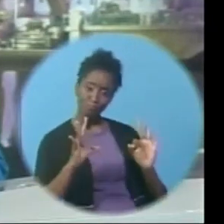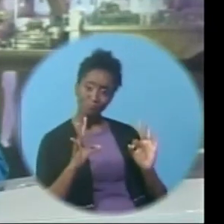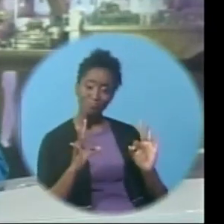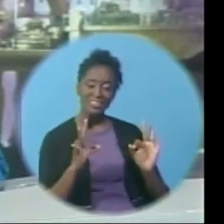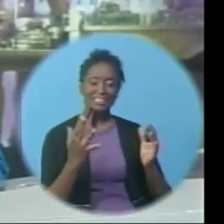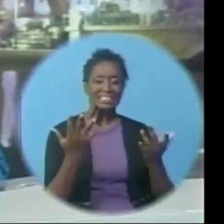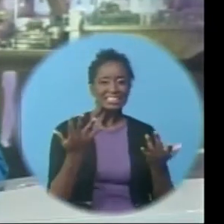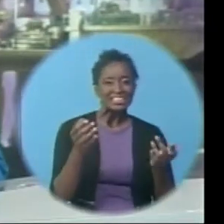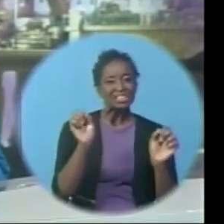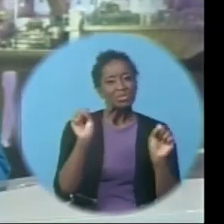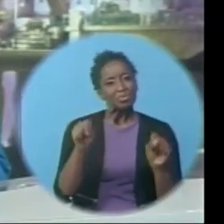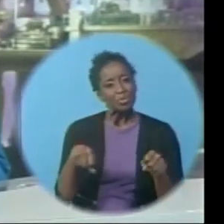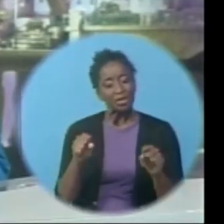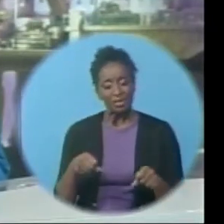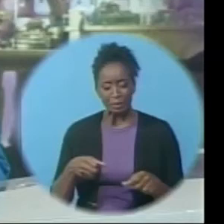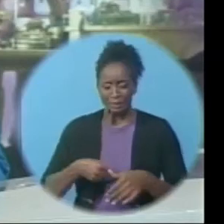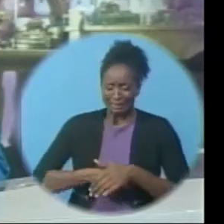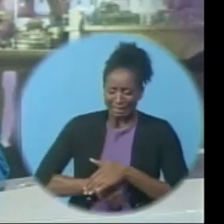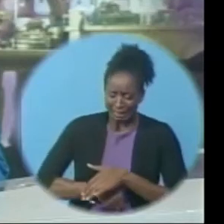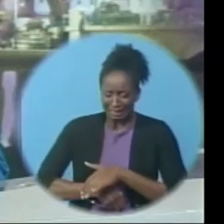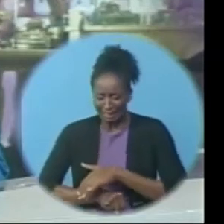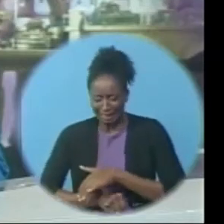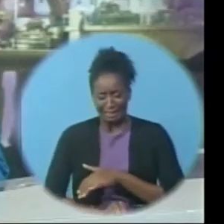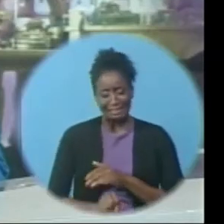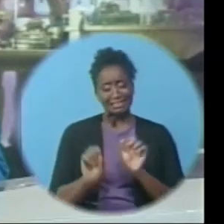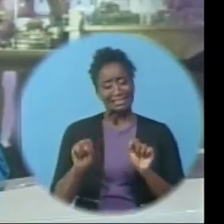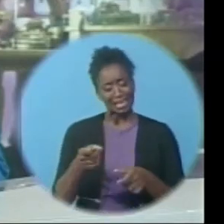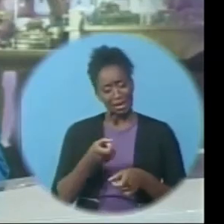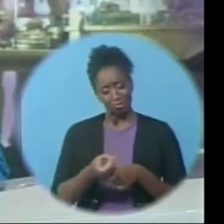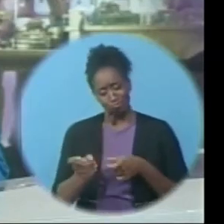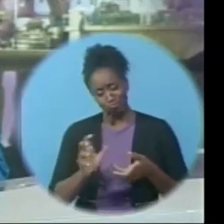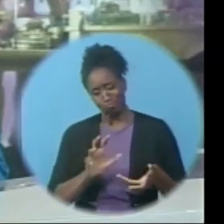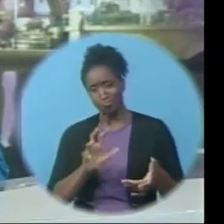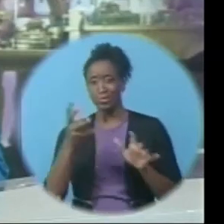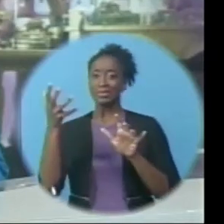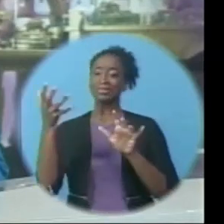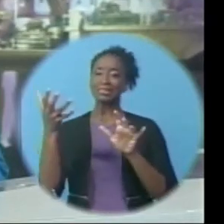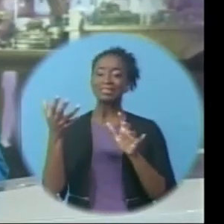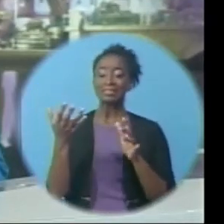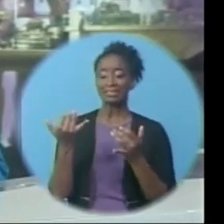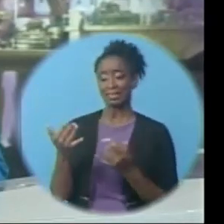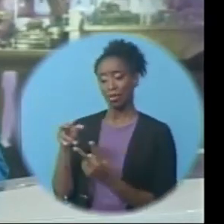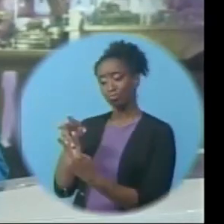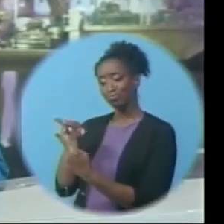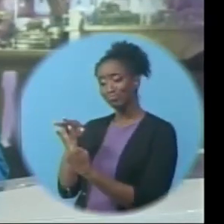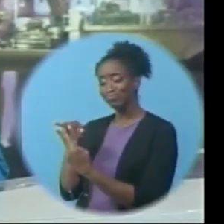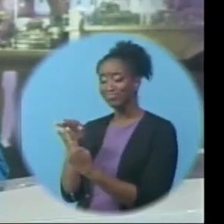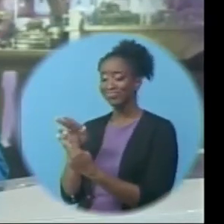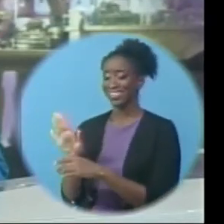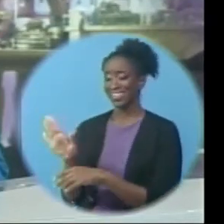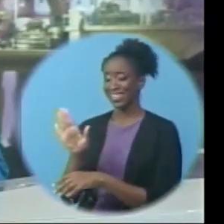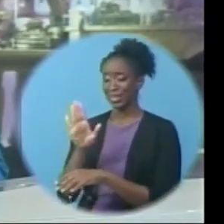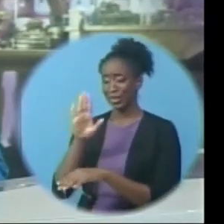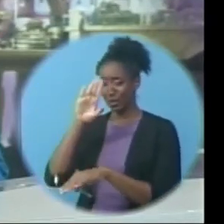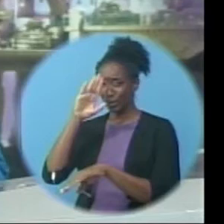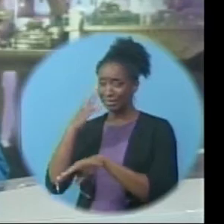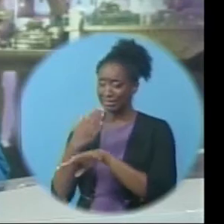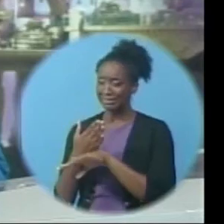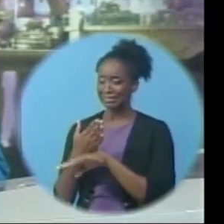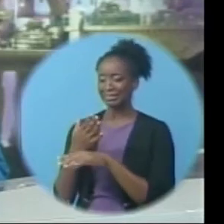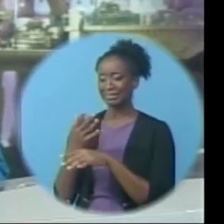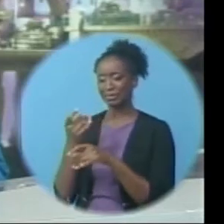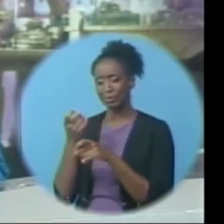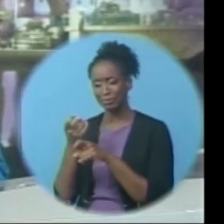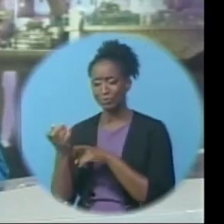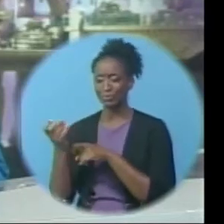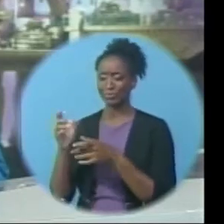can change everything. Tonight we hear the story of a young couple who had to adapt to taking care of their special needs child.